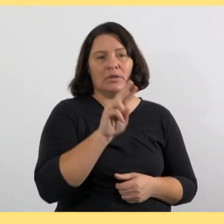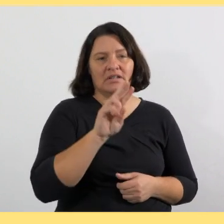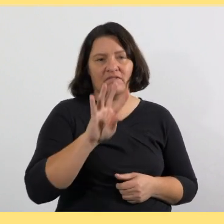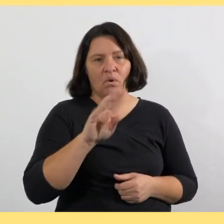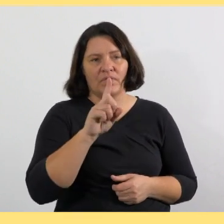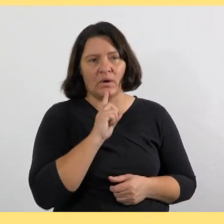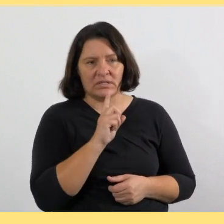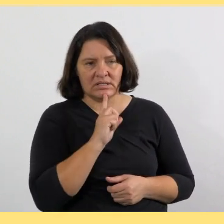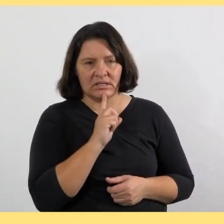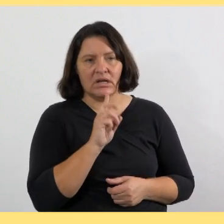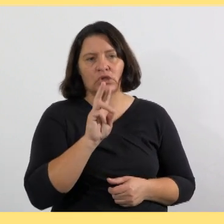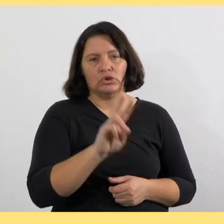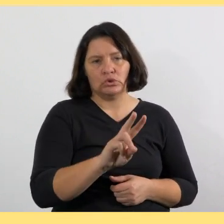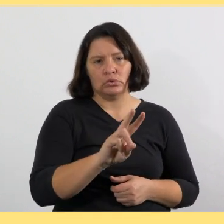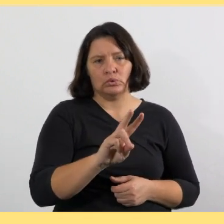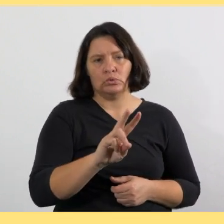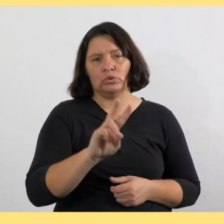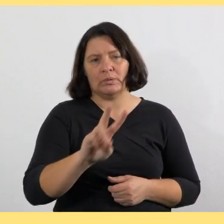is